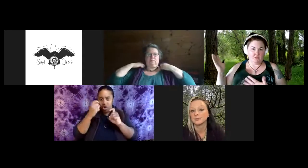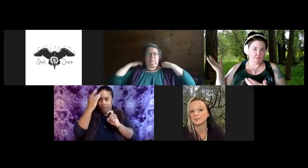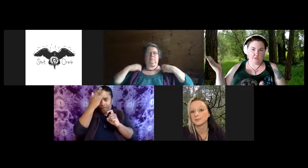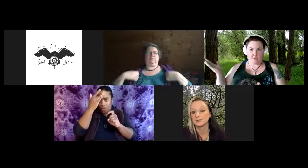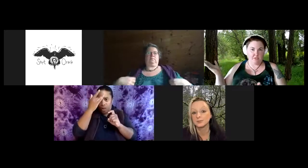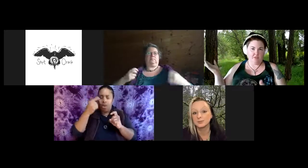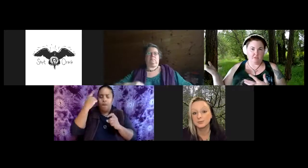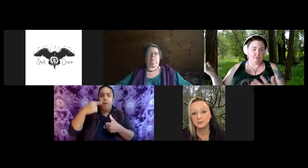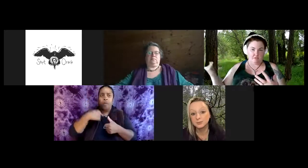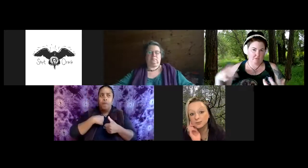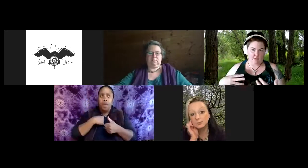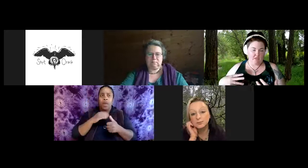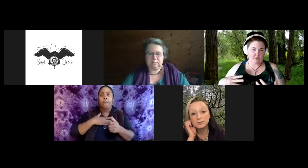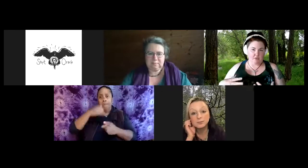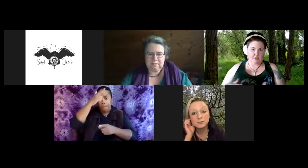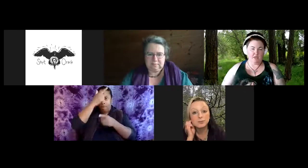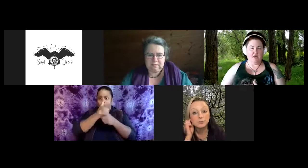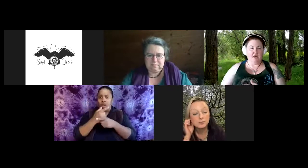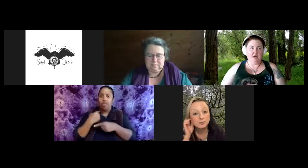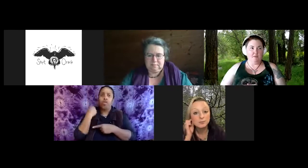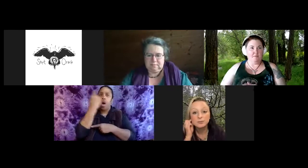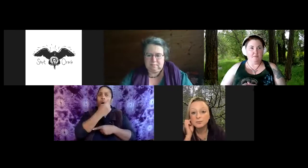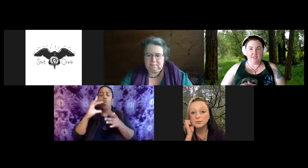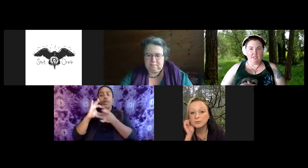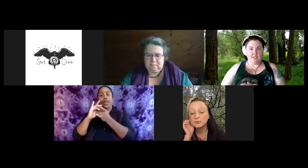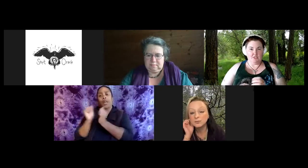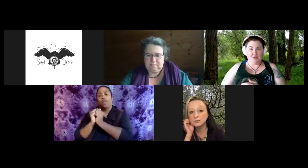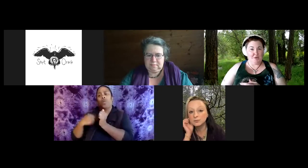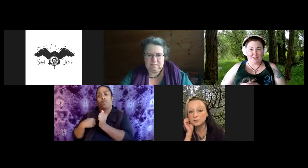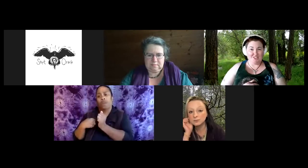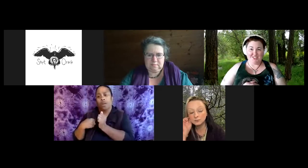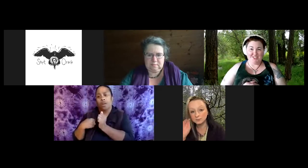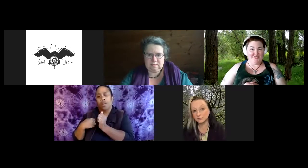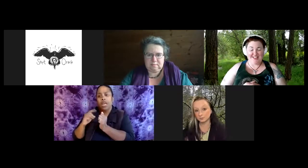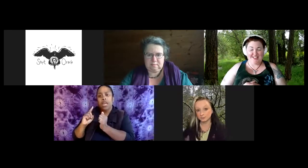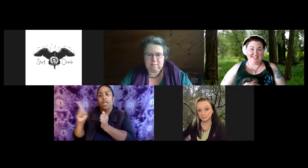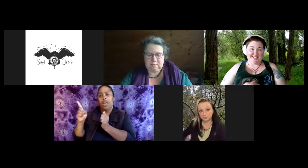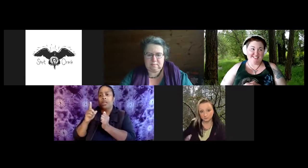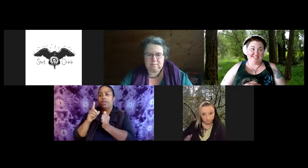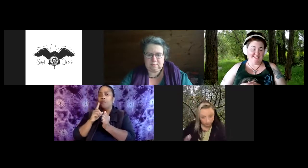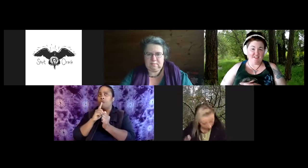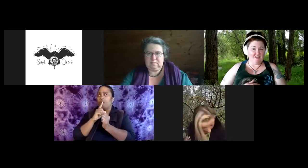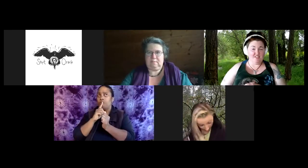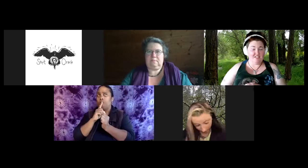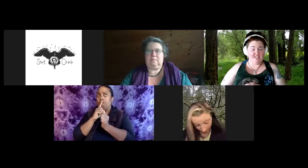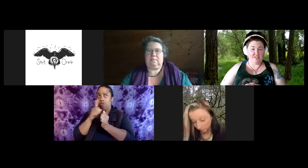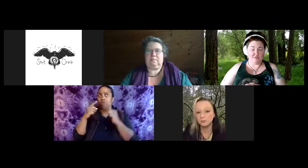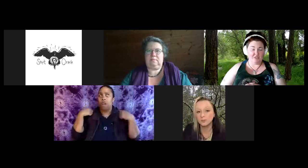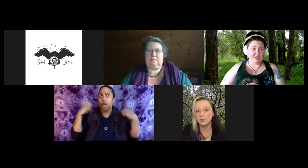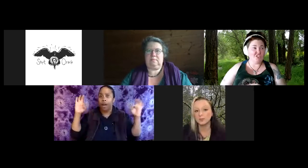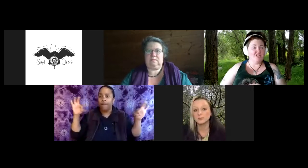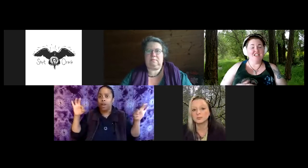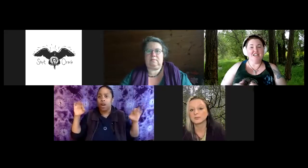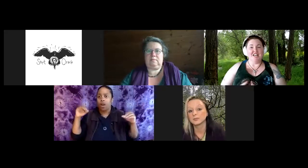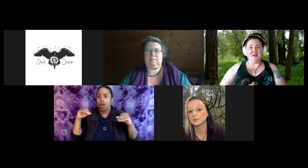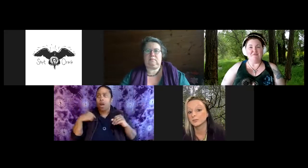is always, always, always connected with me. And he is very much a fae, and he's hysterical, and I love